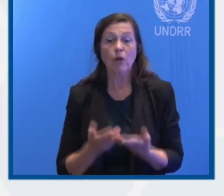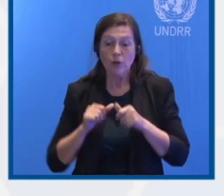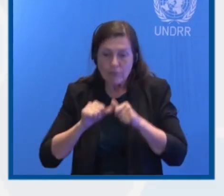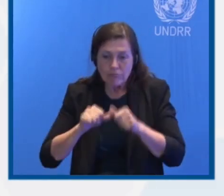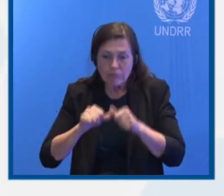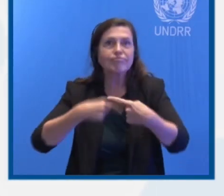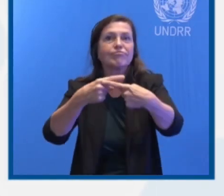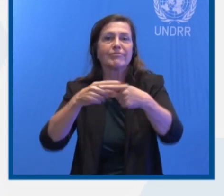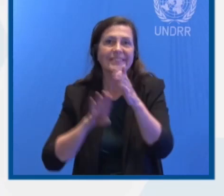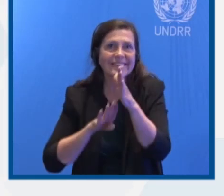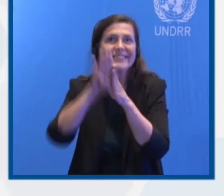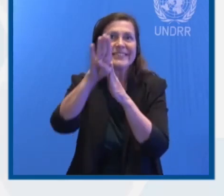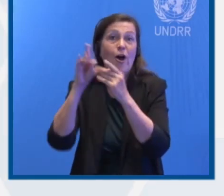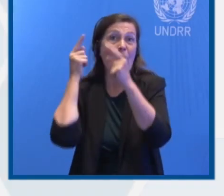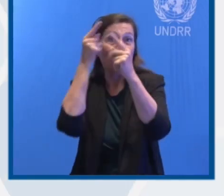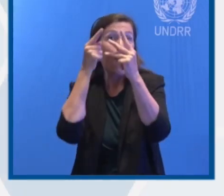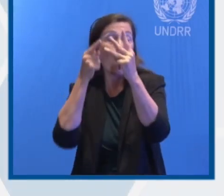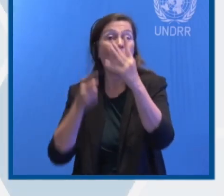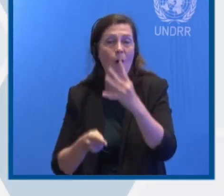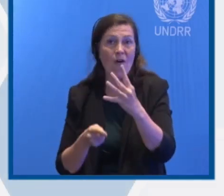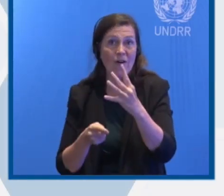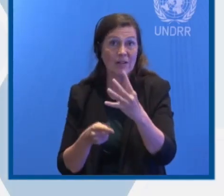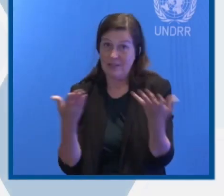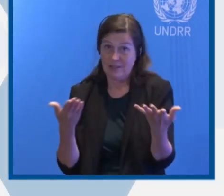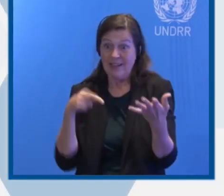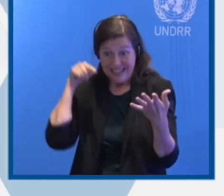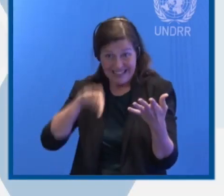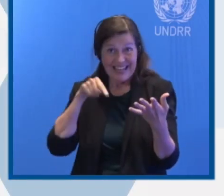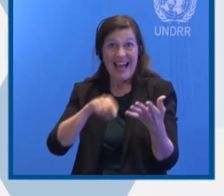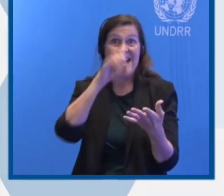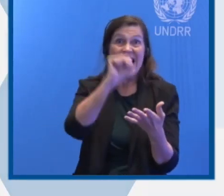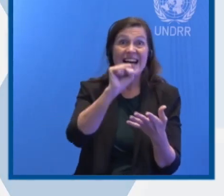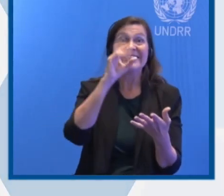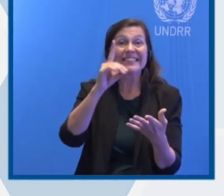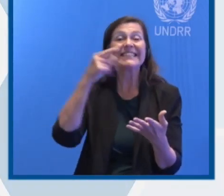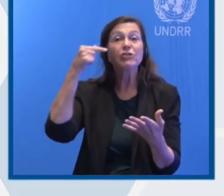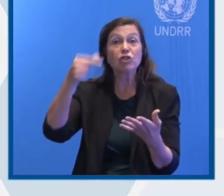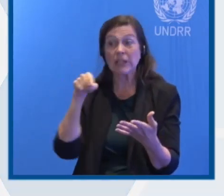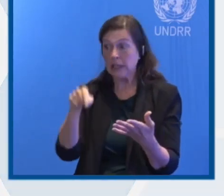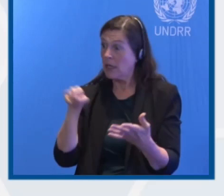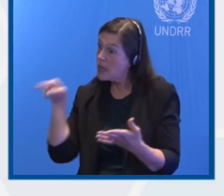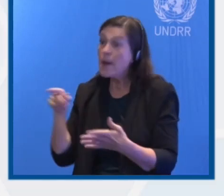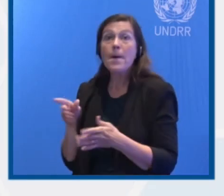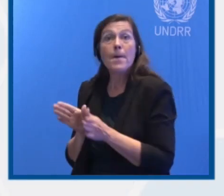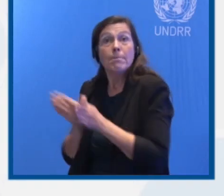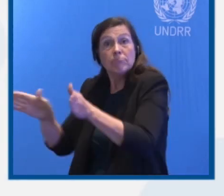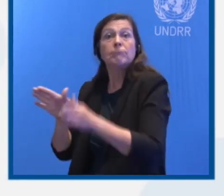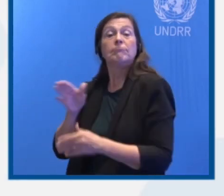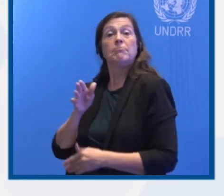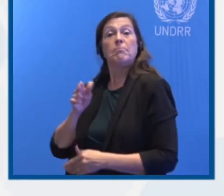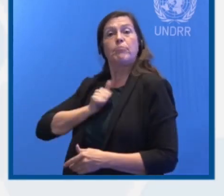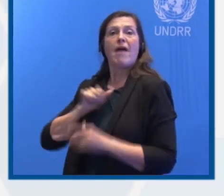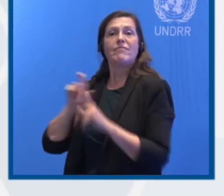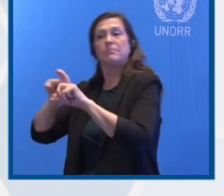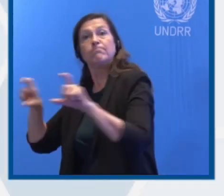Development Goals, again, across all the Sustainable Development Goals, private sector is engaged. And it's